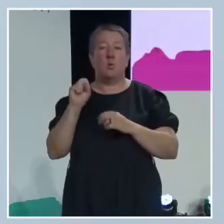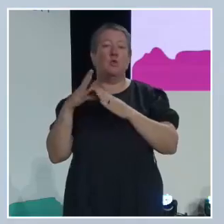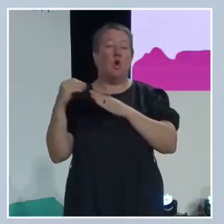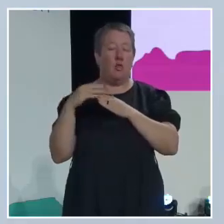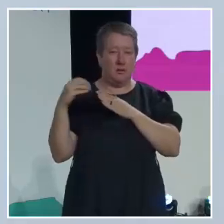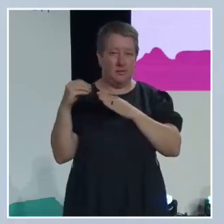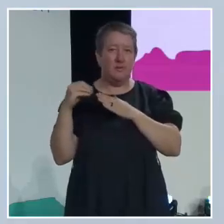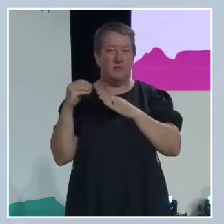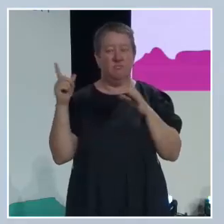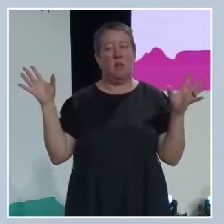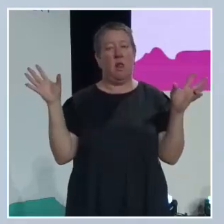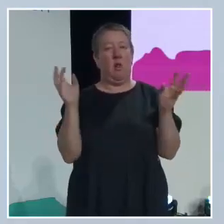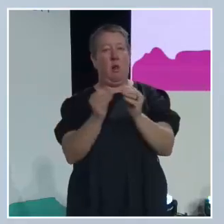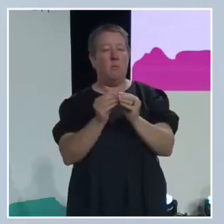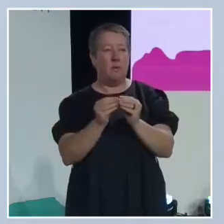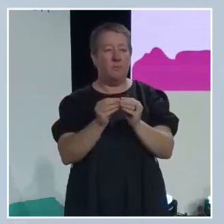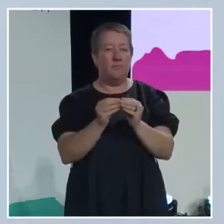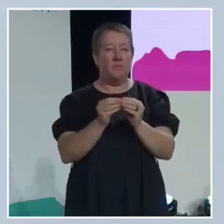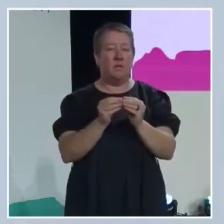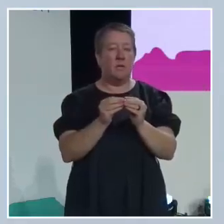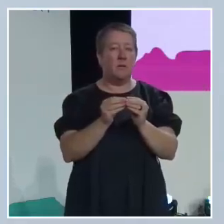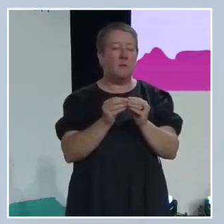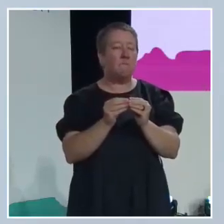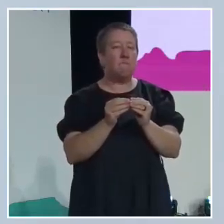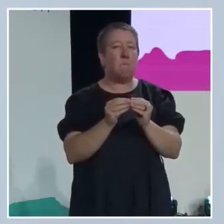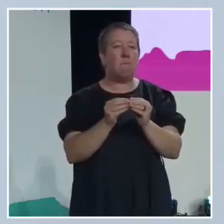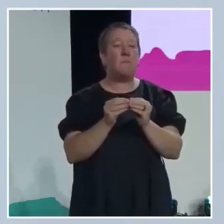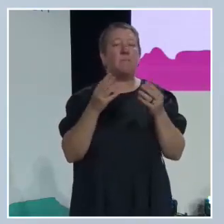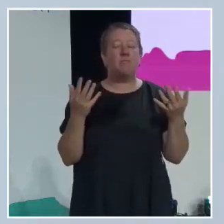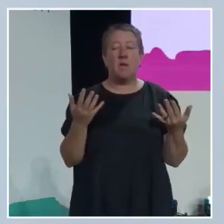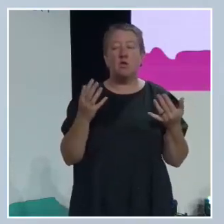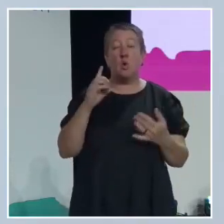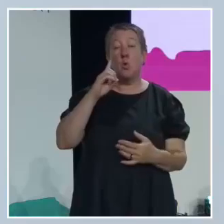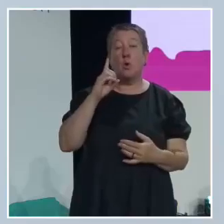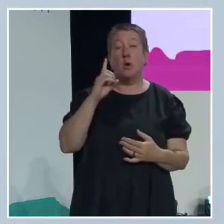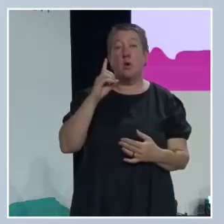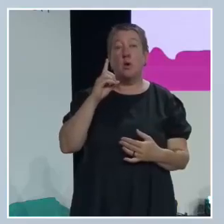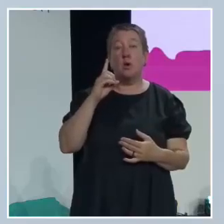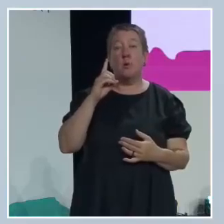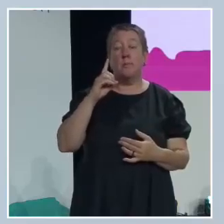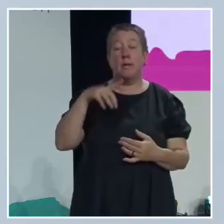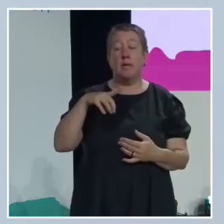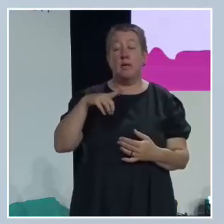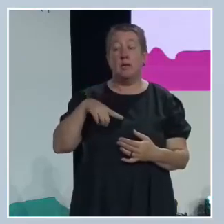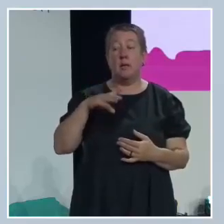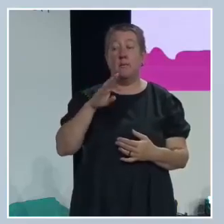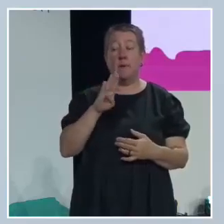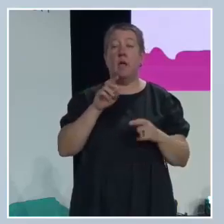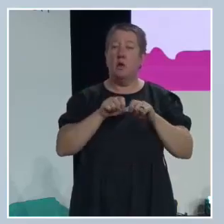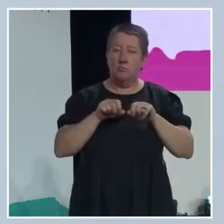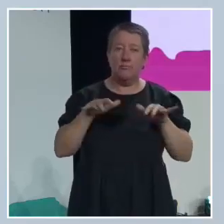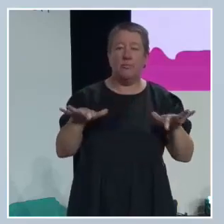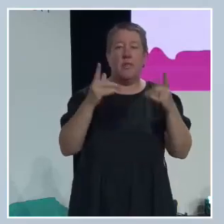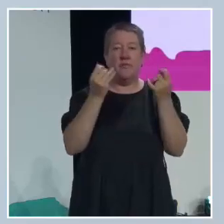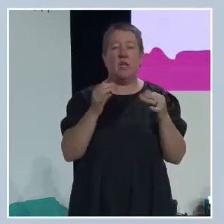is really challenge the conventional wisdom that PDB, they are periphery in the financial system, and